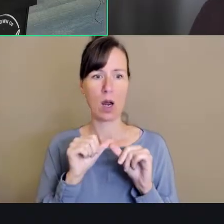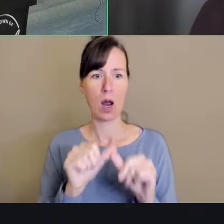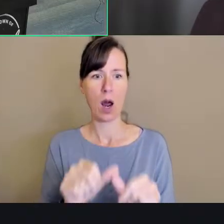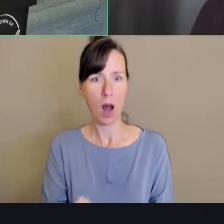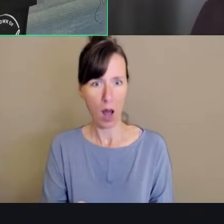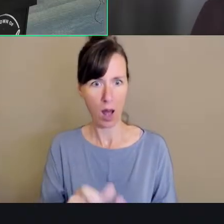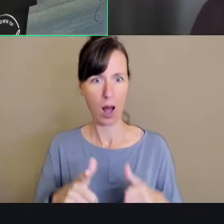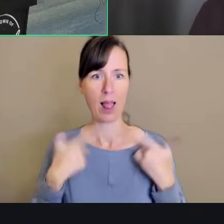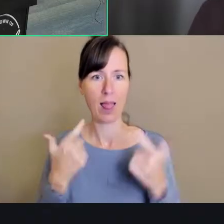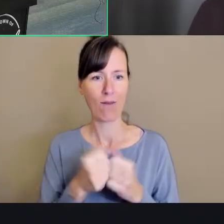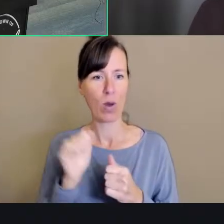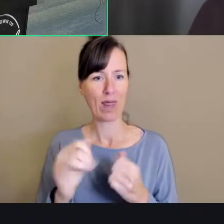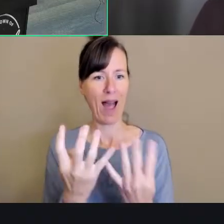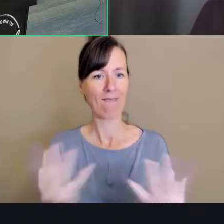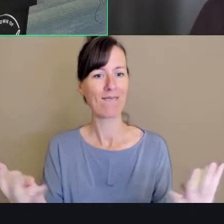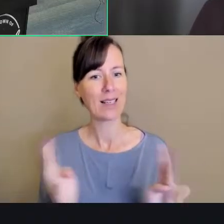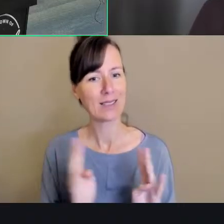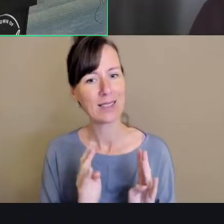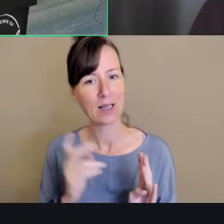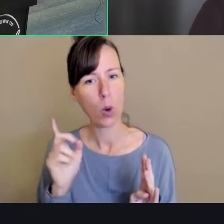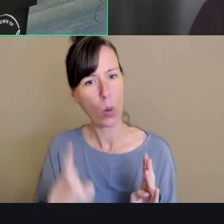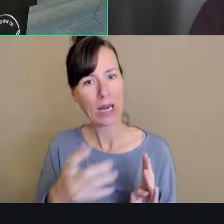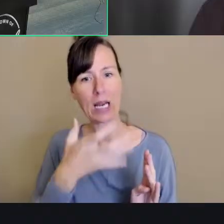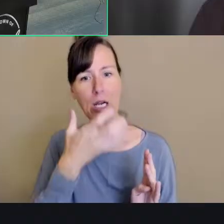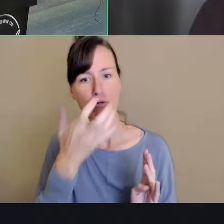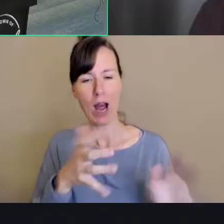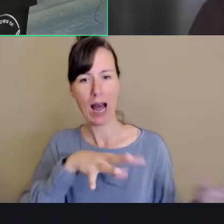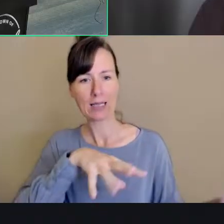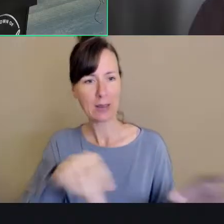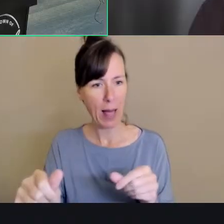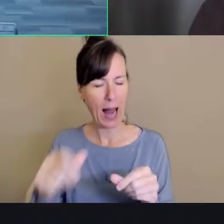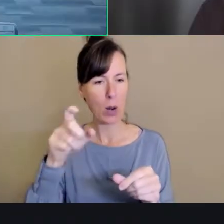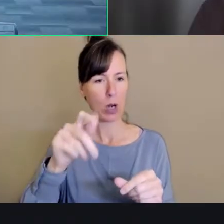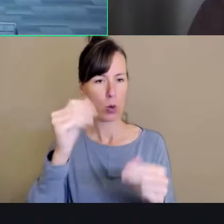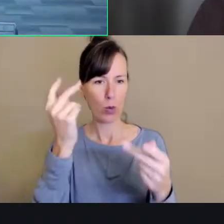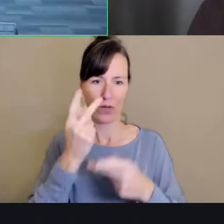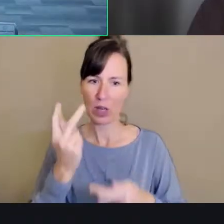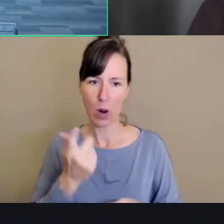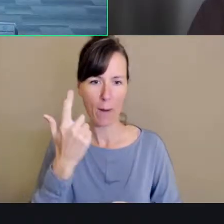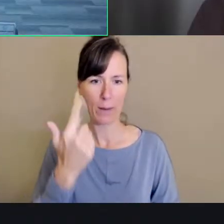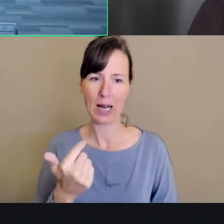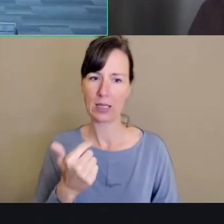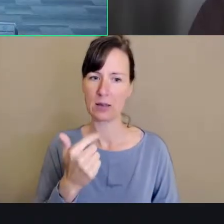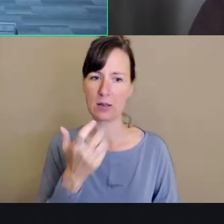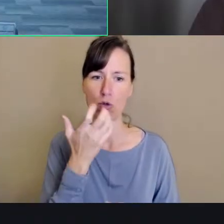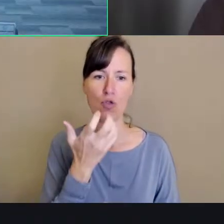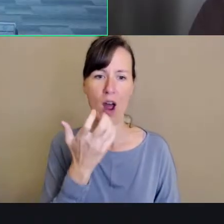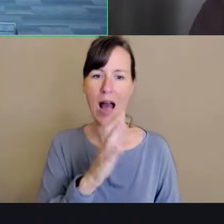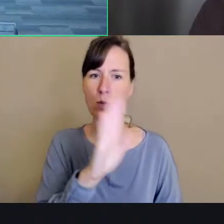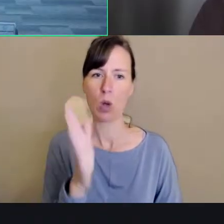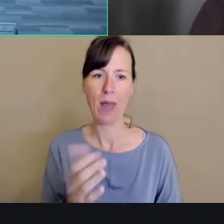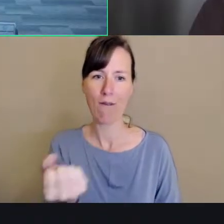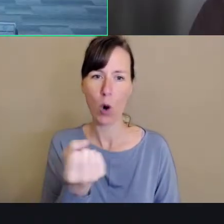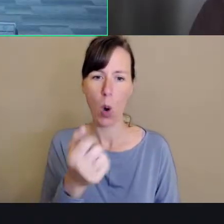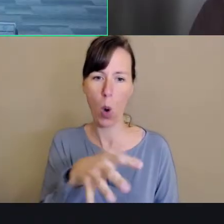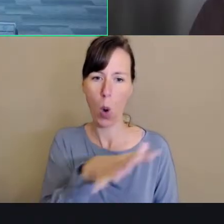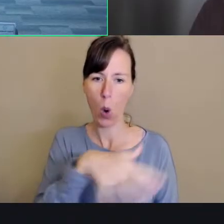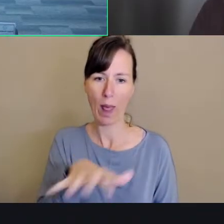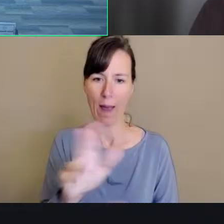you. All right, thank you for that. And Mr. Ward, I hope you were cataloging some of